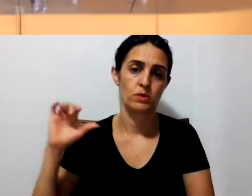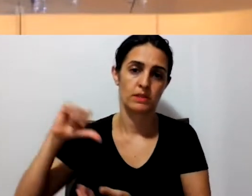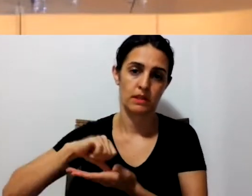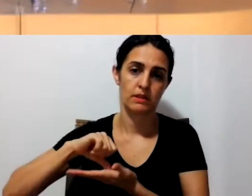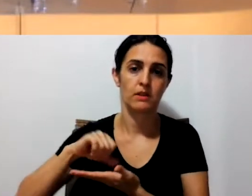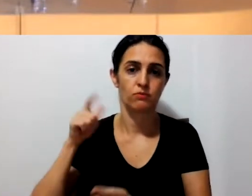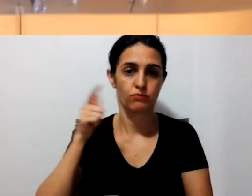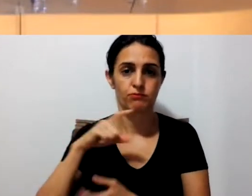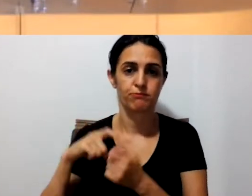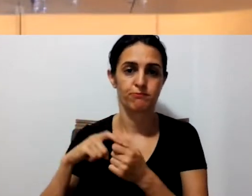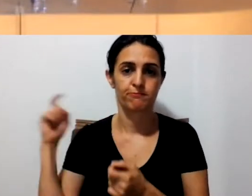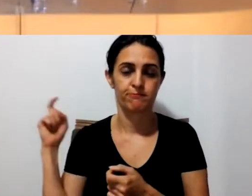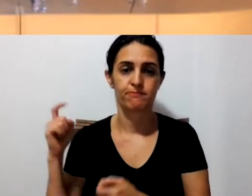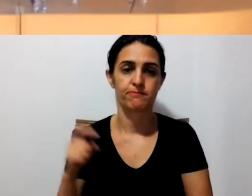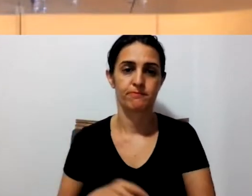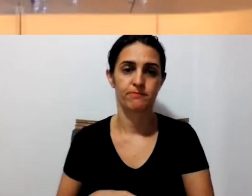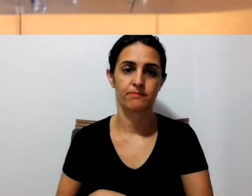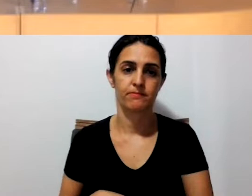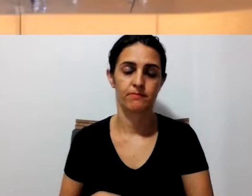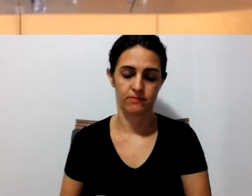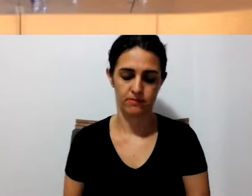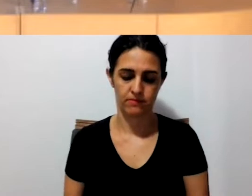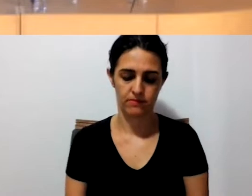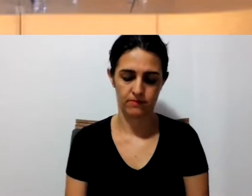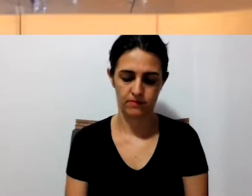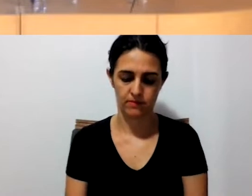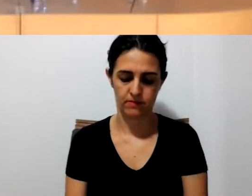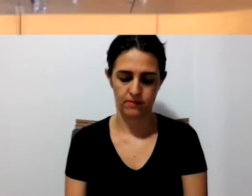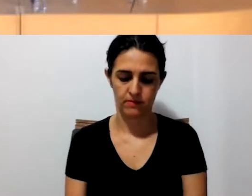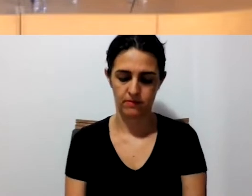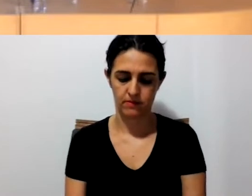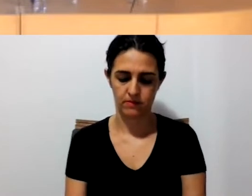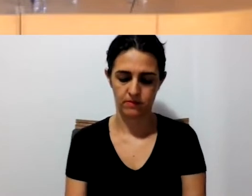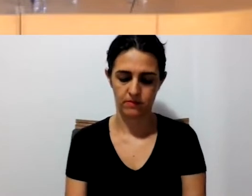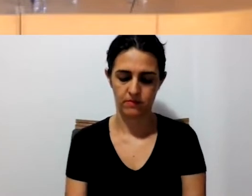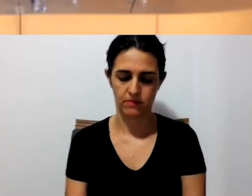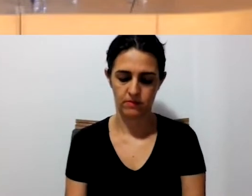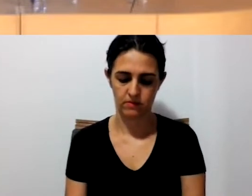the parliament to support this kind of reforms. So he was, I have